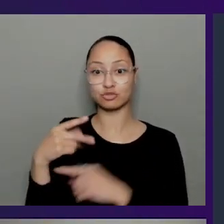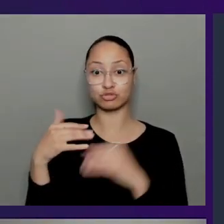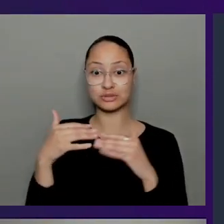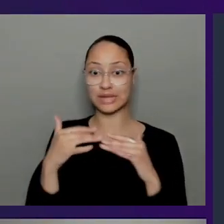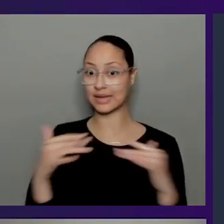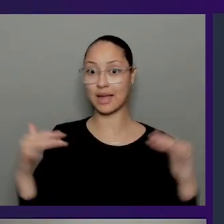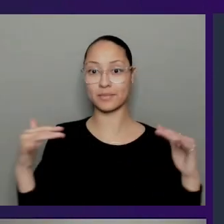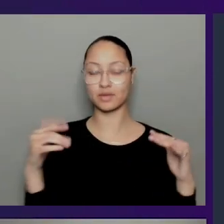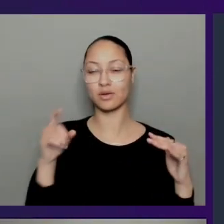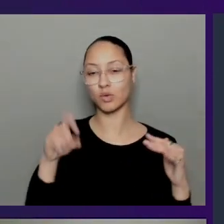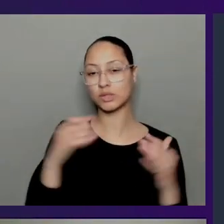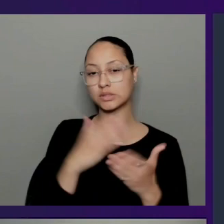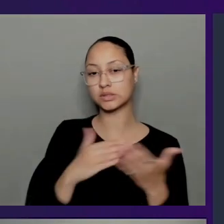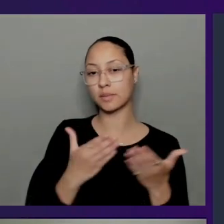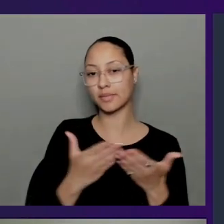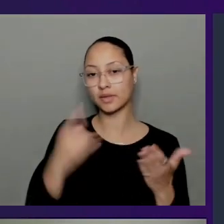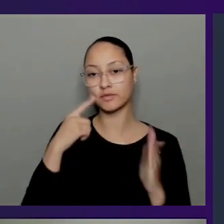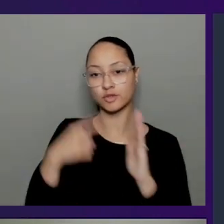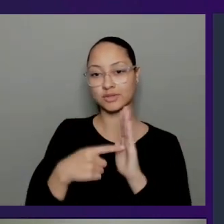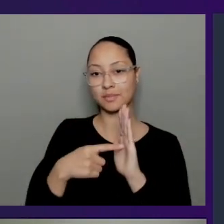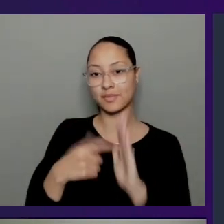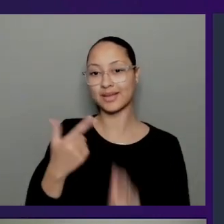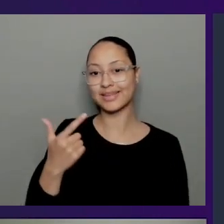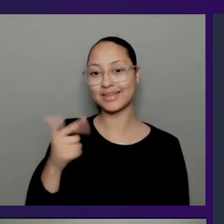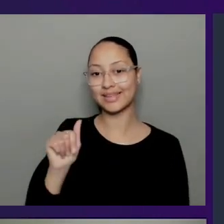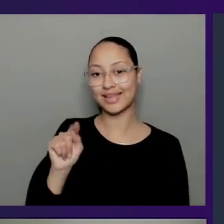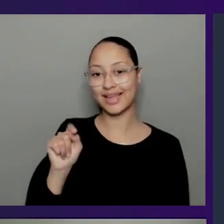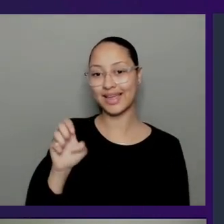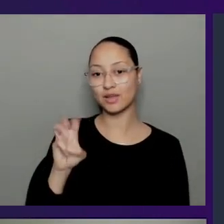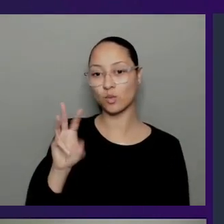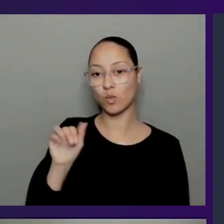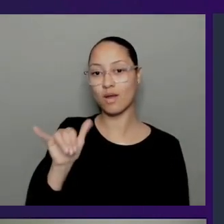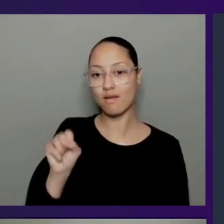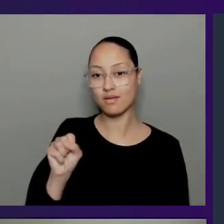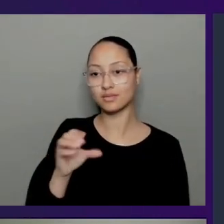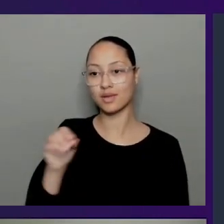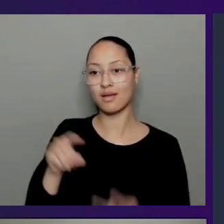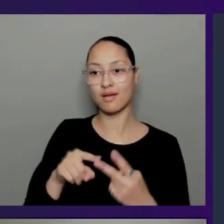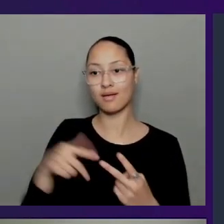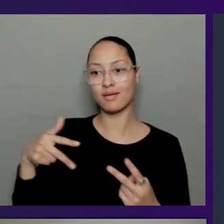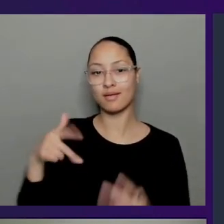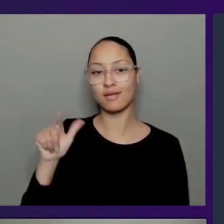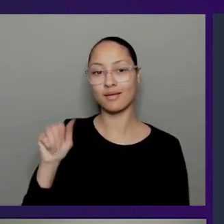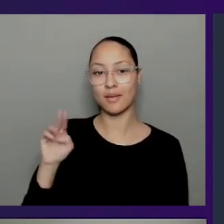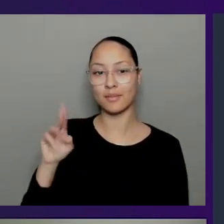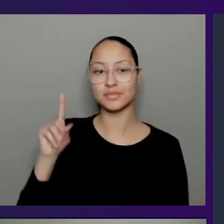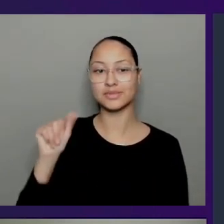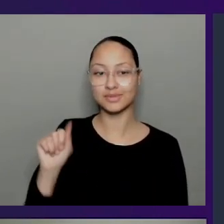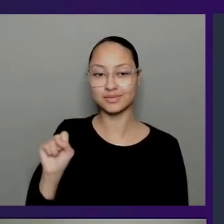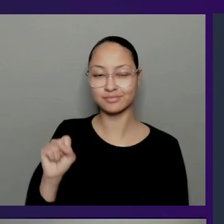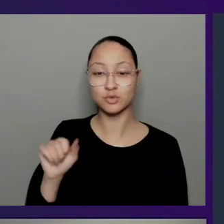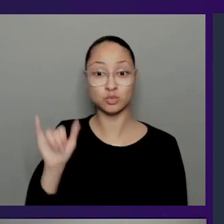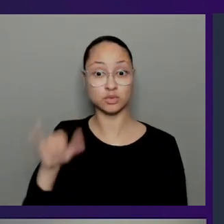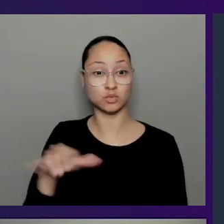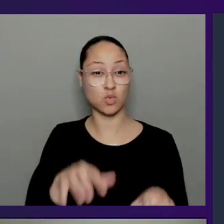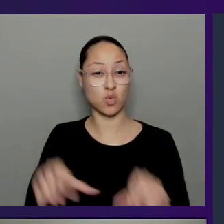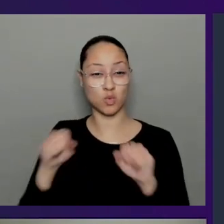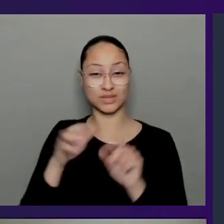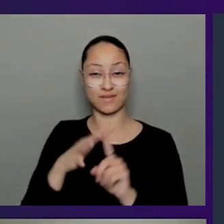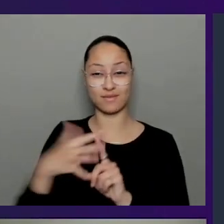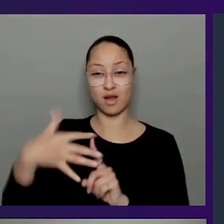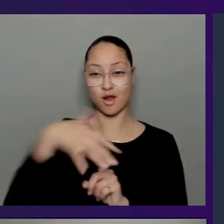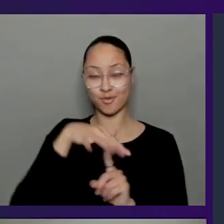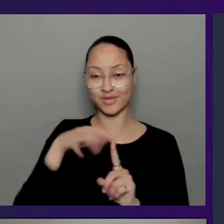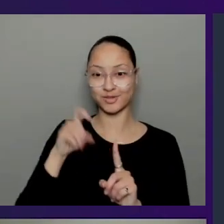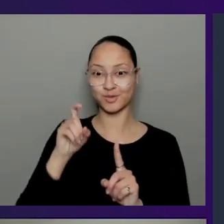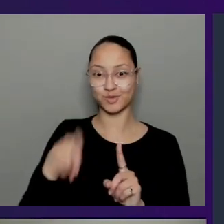like gateways and lambdas. So that's kind of the hosting environment that you need to serve your content to your